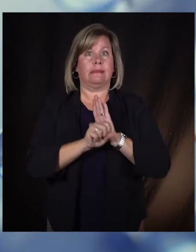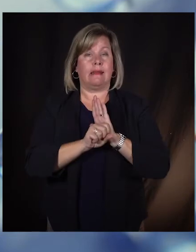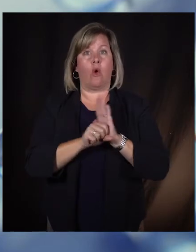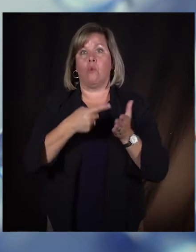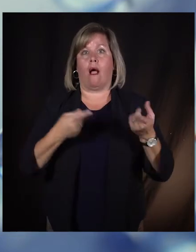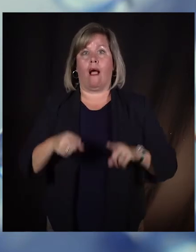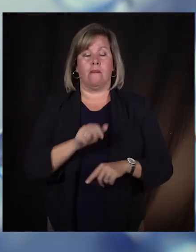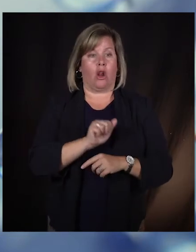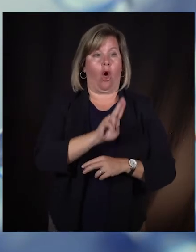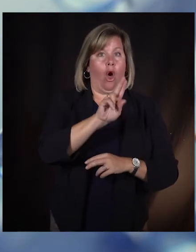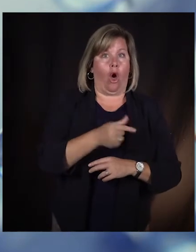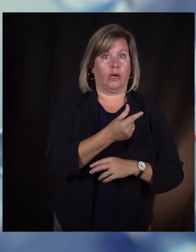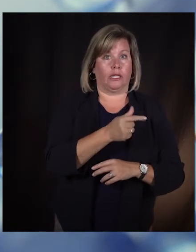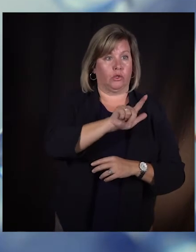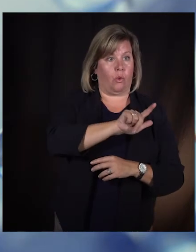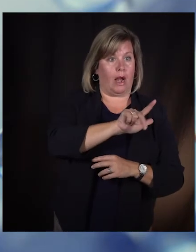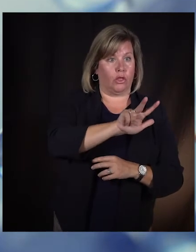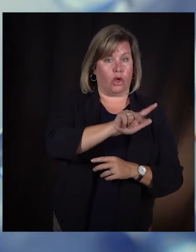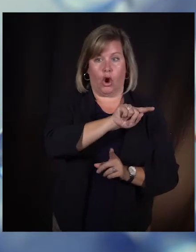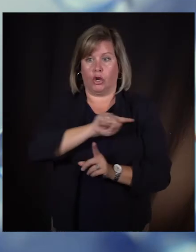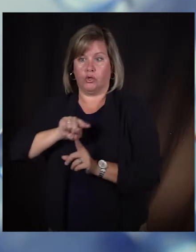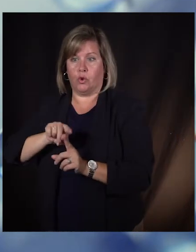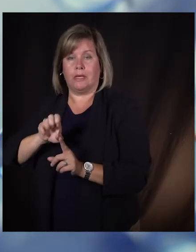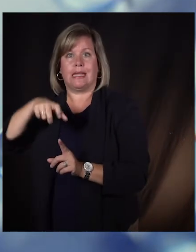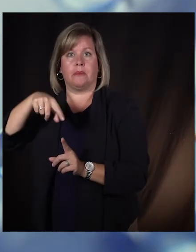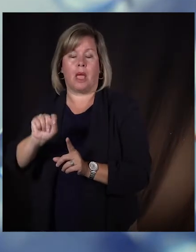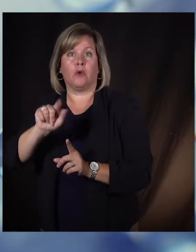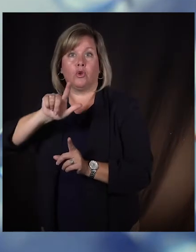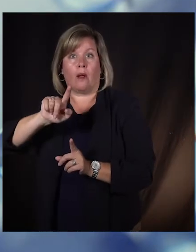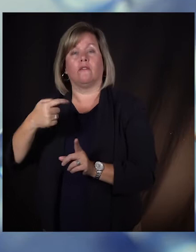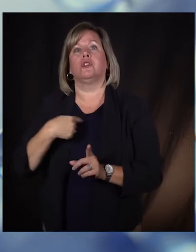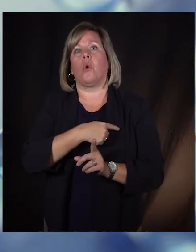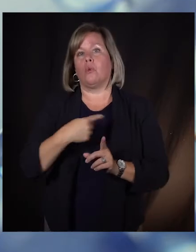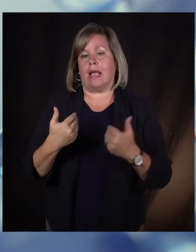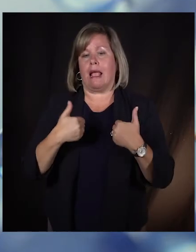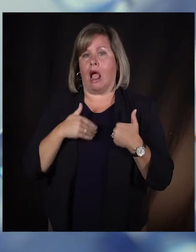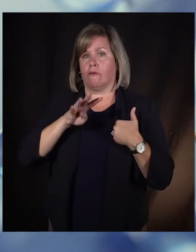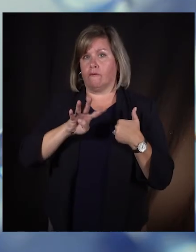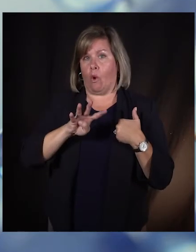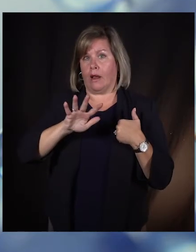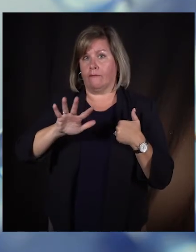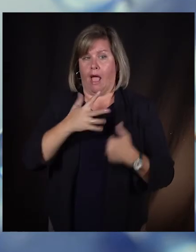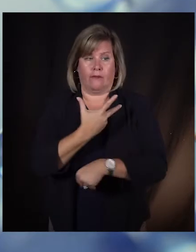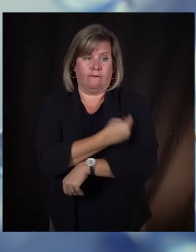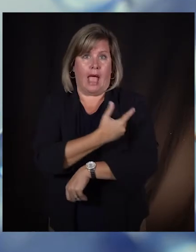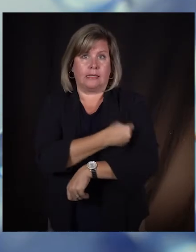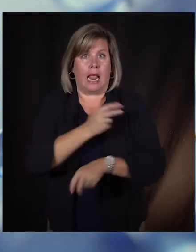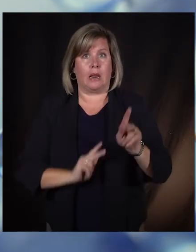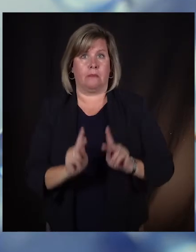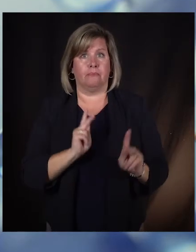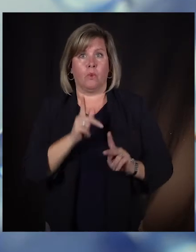23rd and September 21st, we saw 45 vaccinated persons in the state of Michigan died